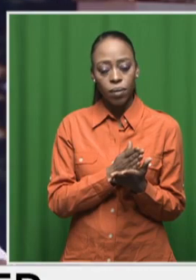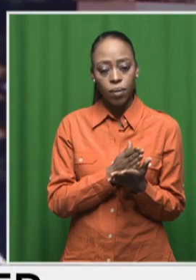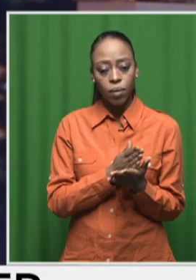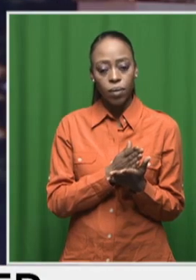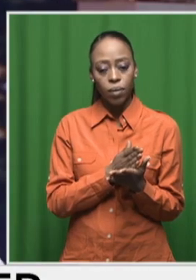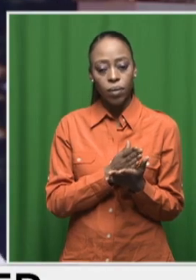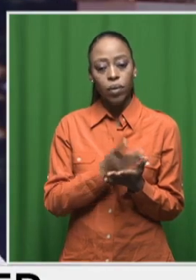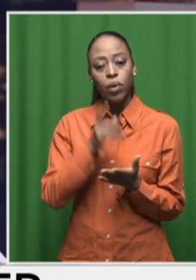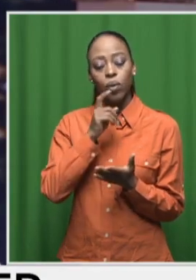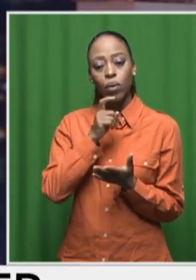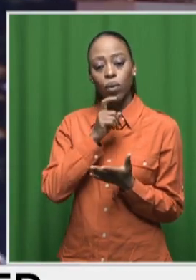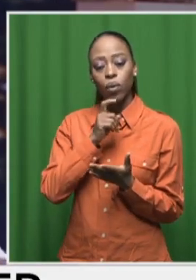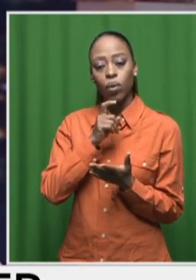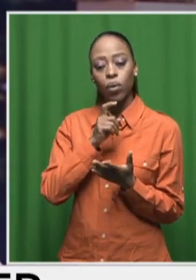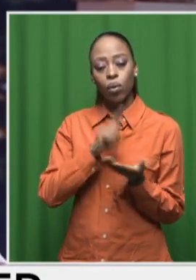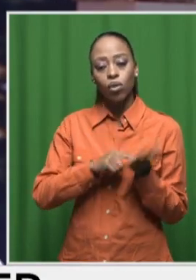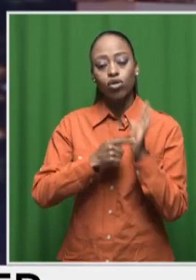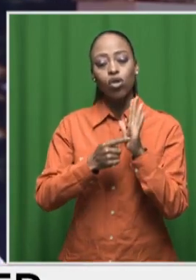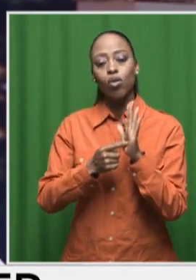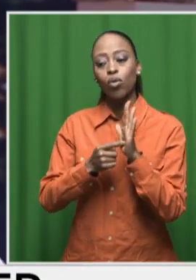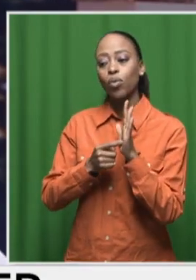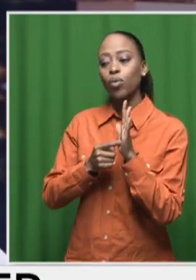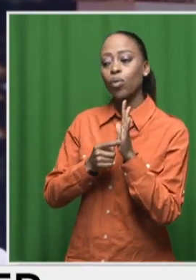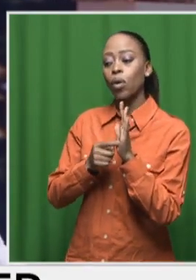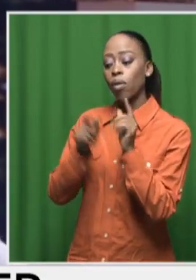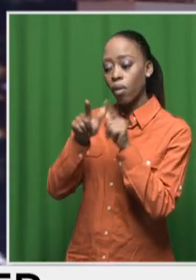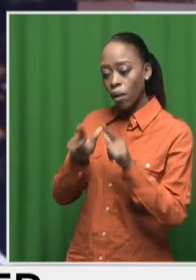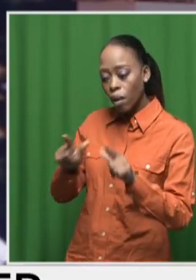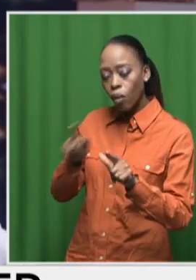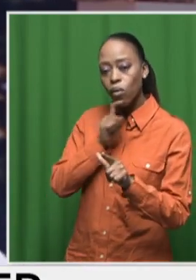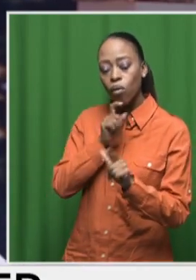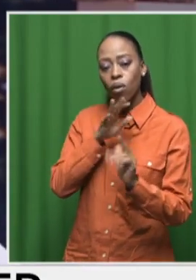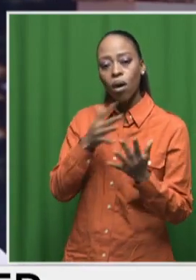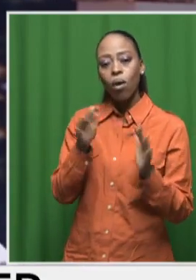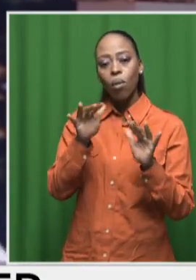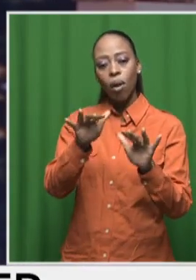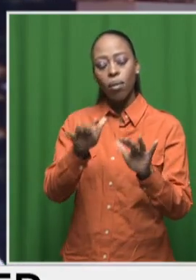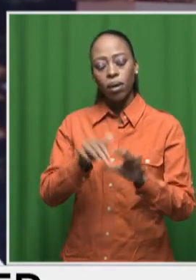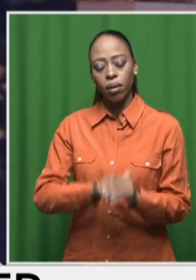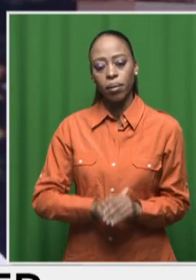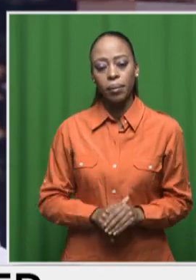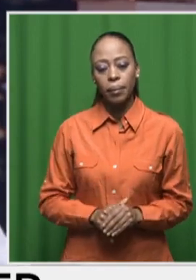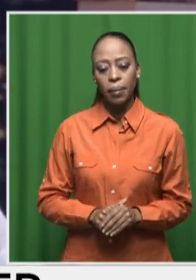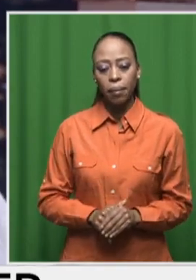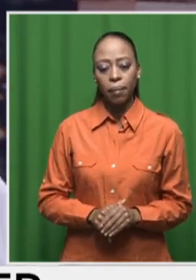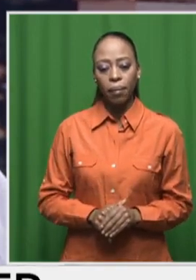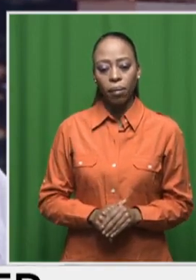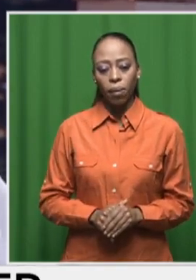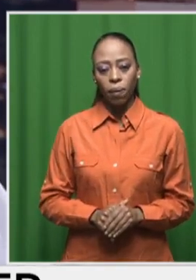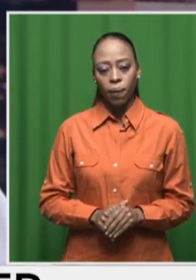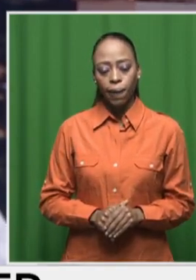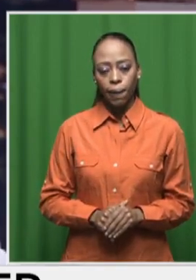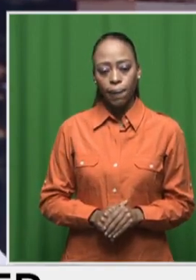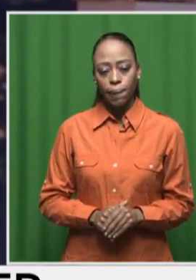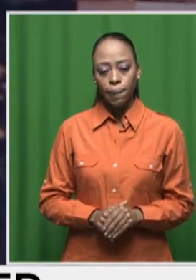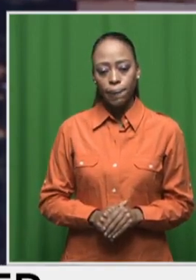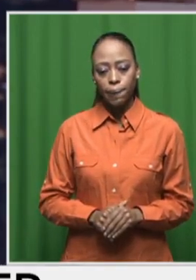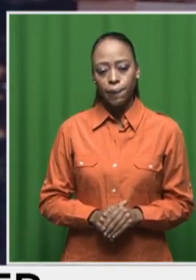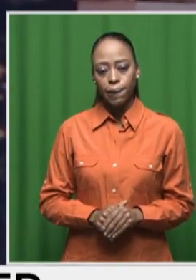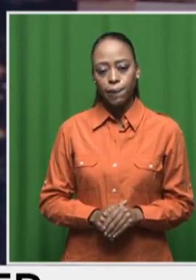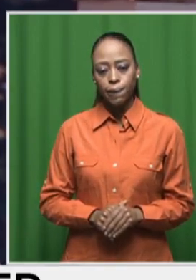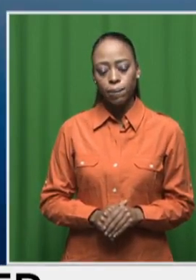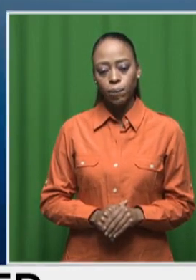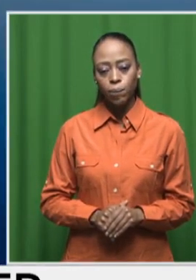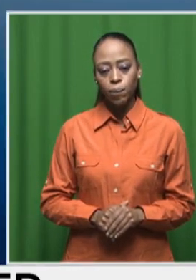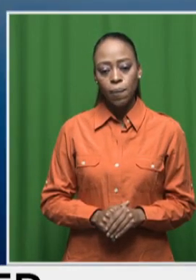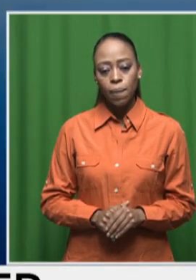usage of the language in the public sphere, and then together actually bring that into the app.